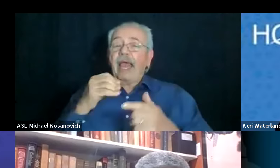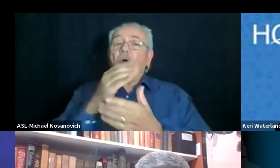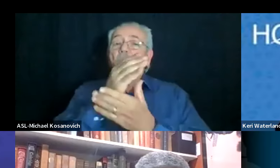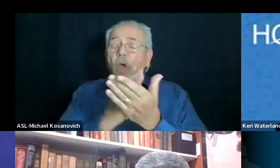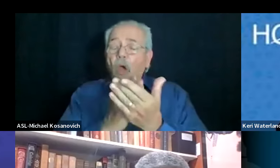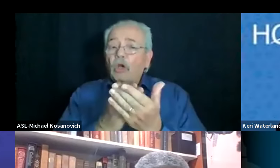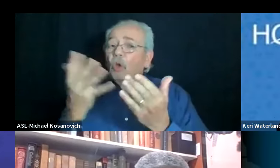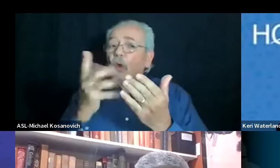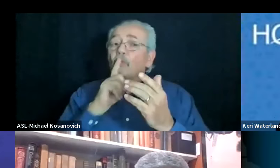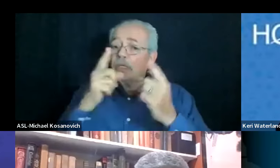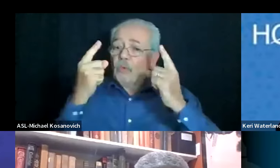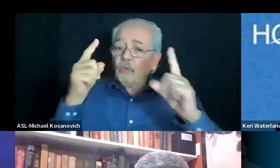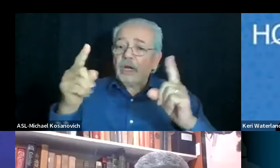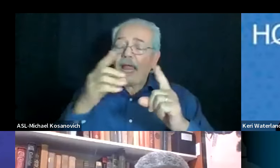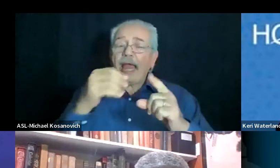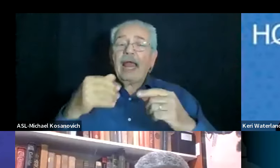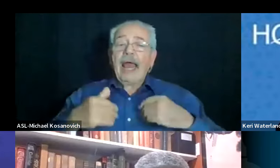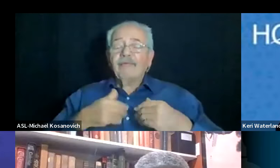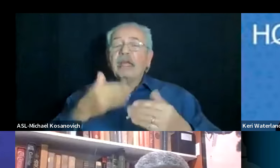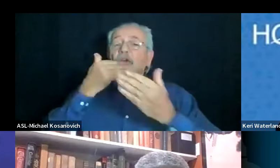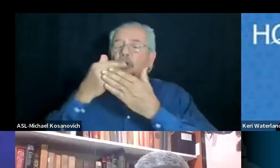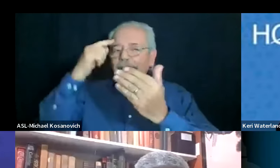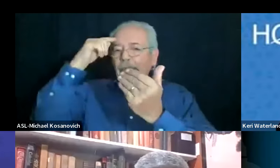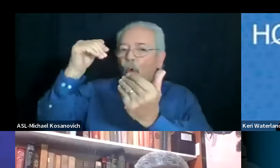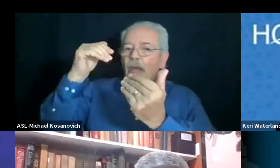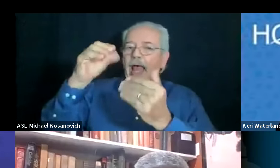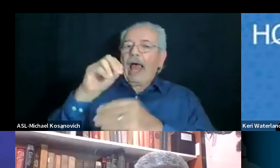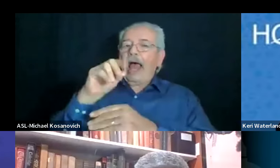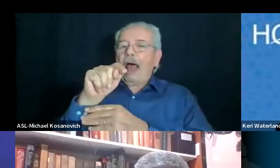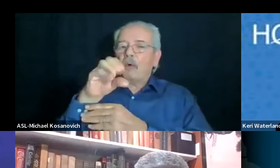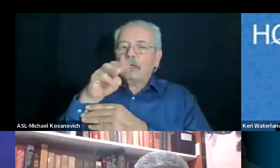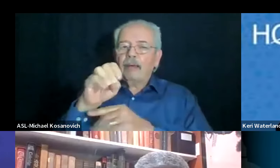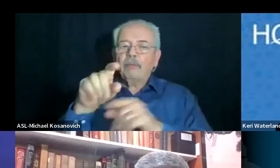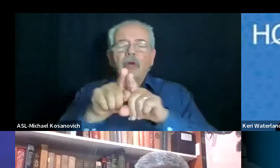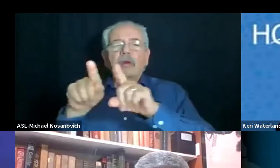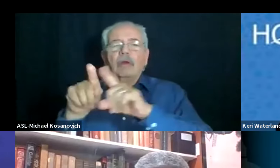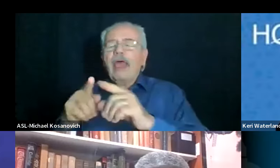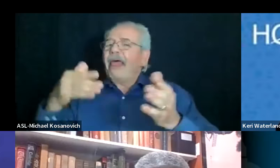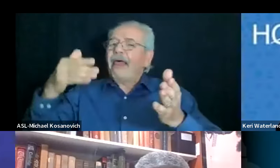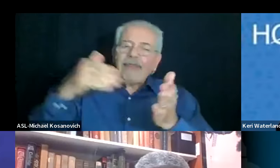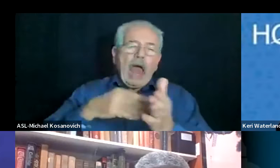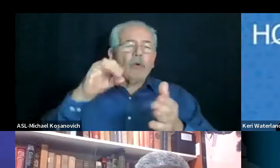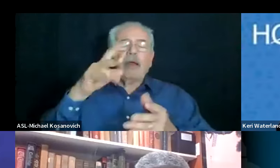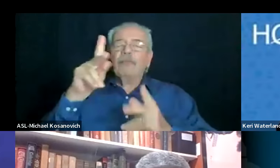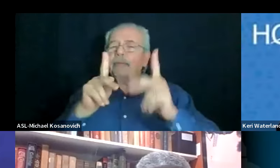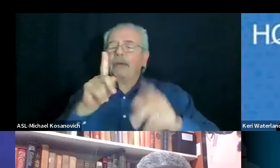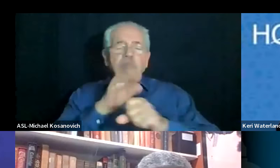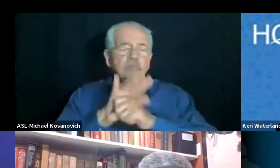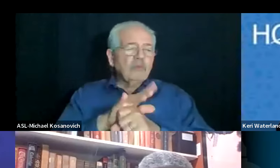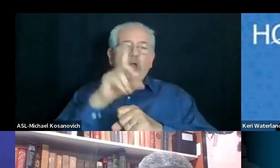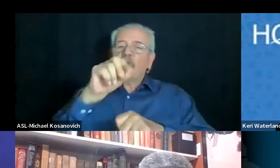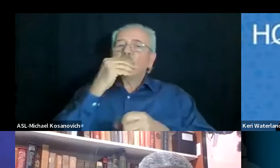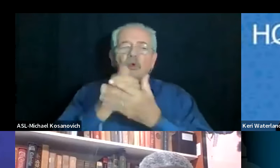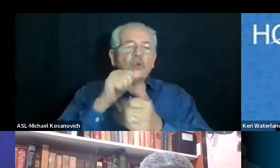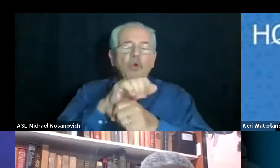are working and producing hopeful outcomes. Moreover, there are thousands of dedicated people doing good work across